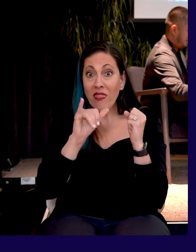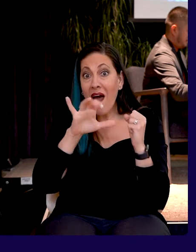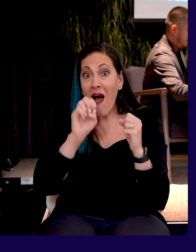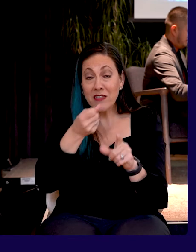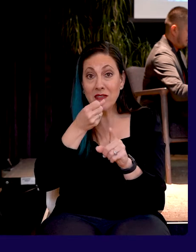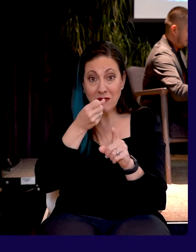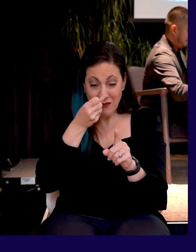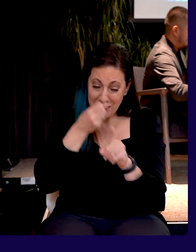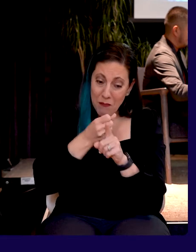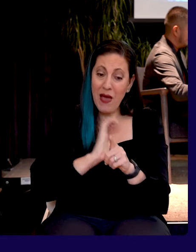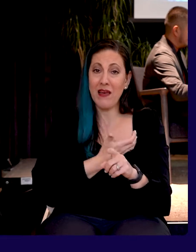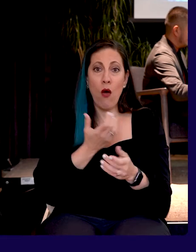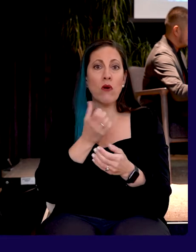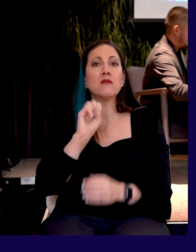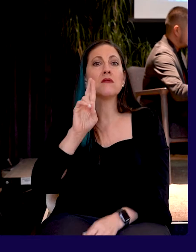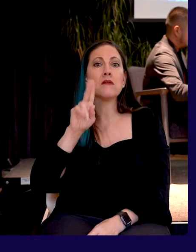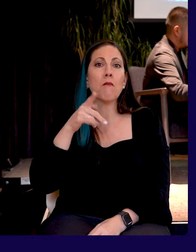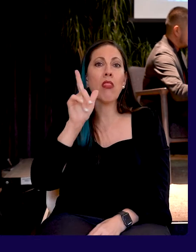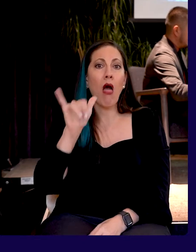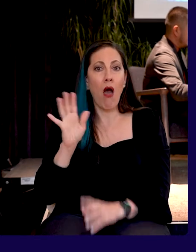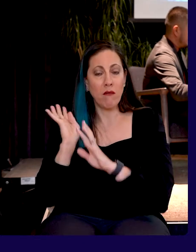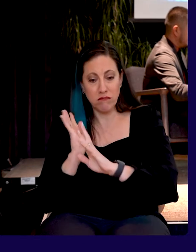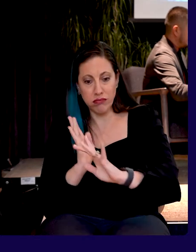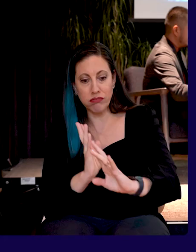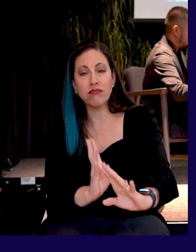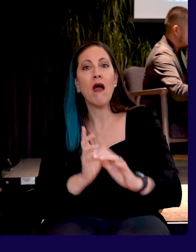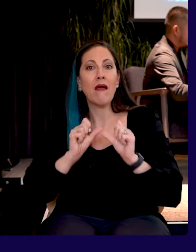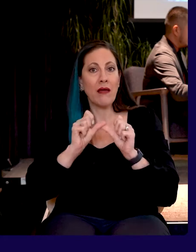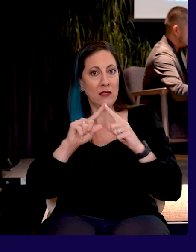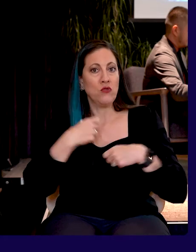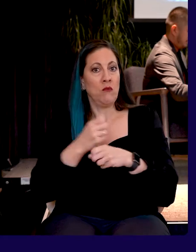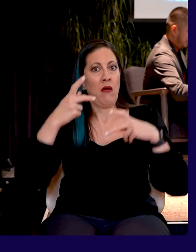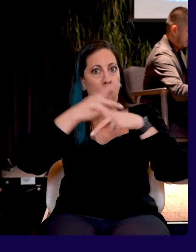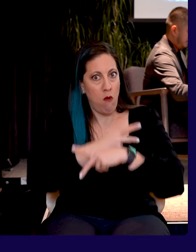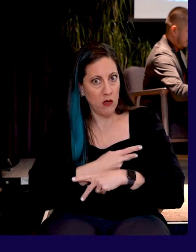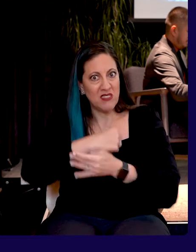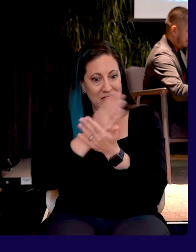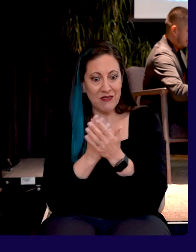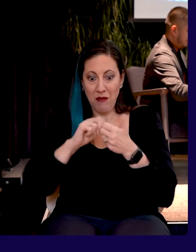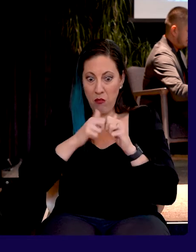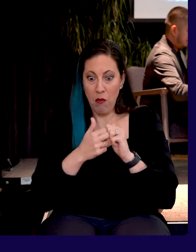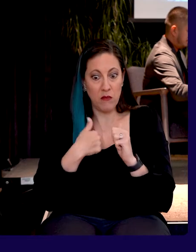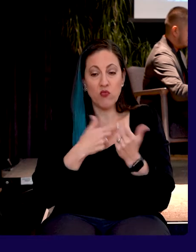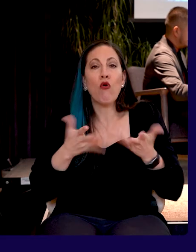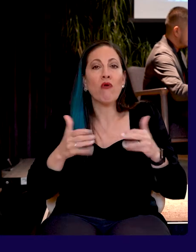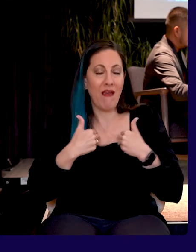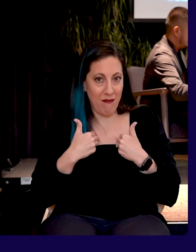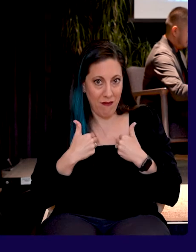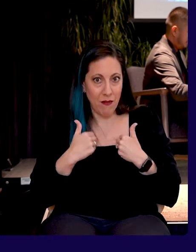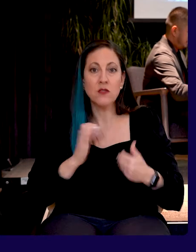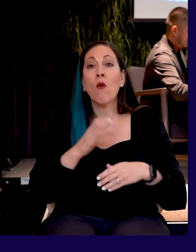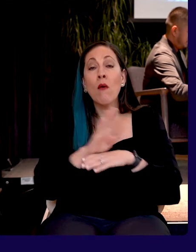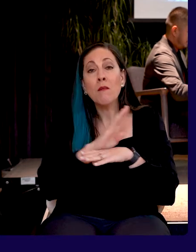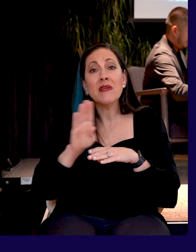our supply chain and continues to exacerbate certain supply chain issues. So in our business, things